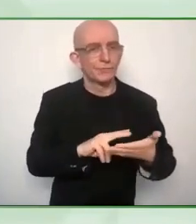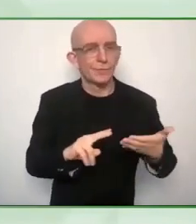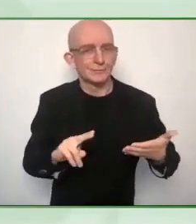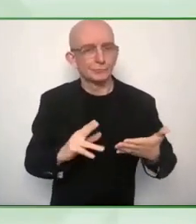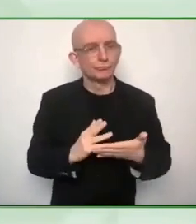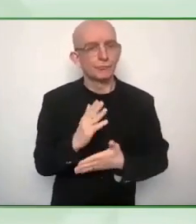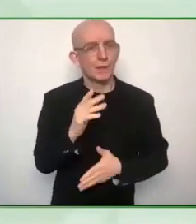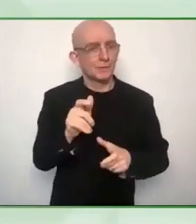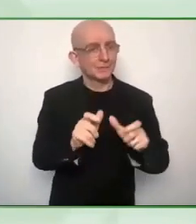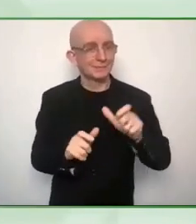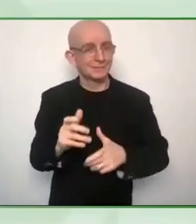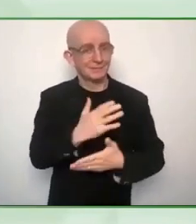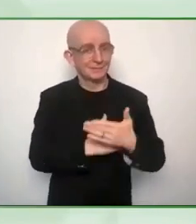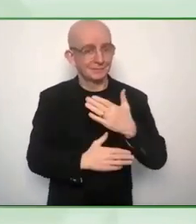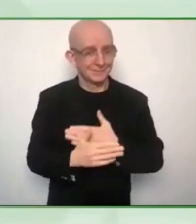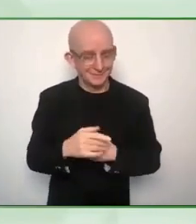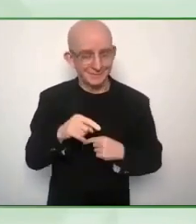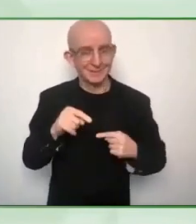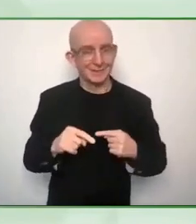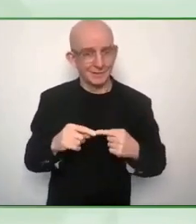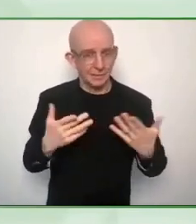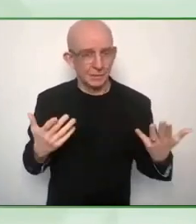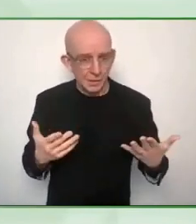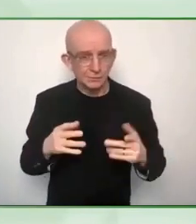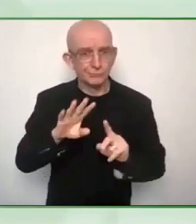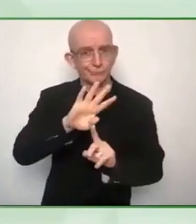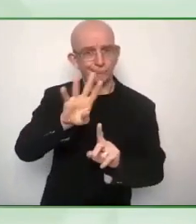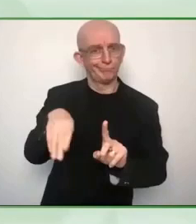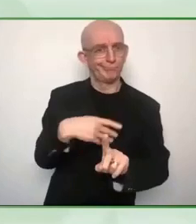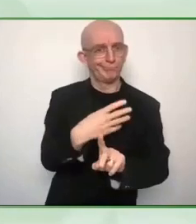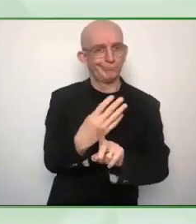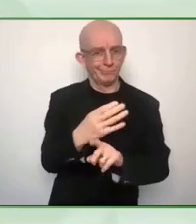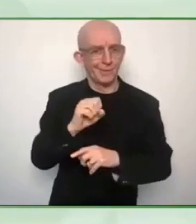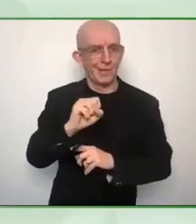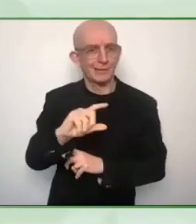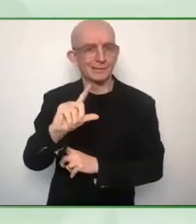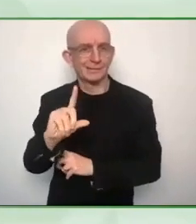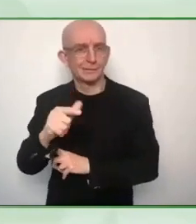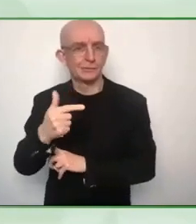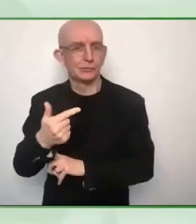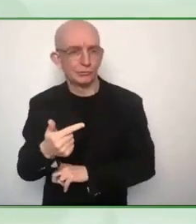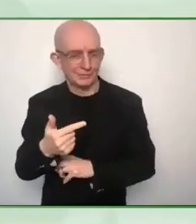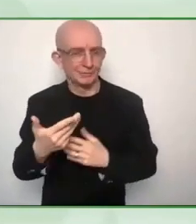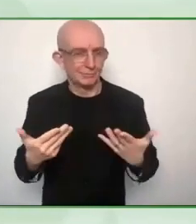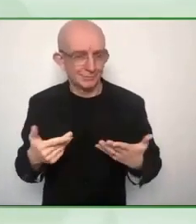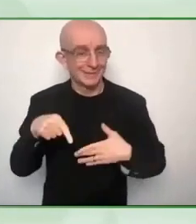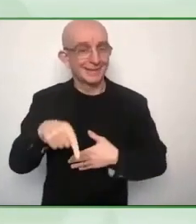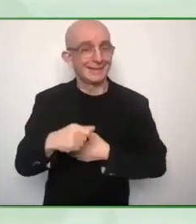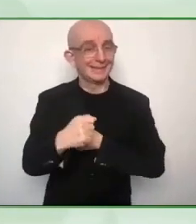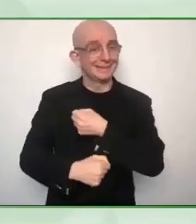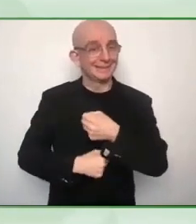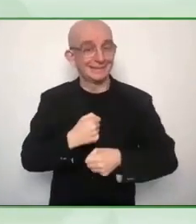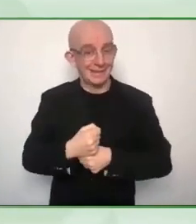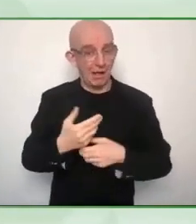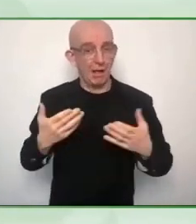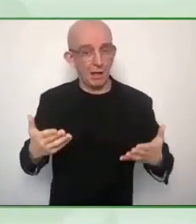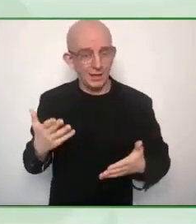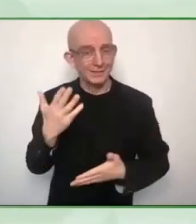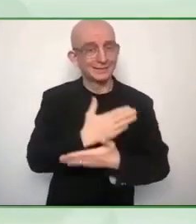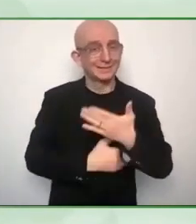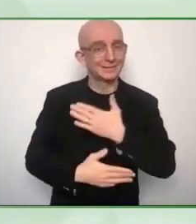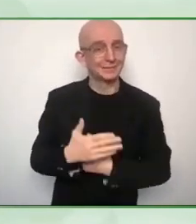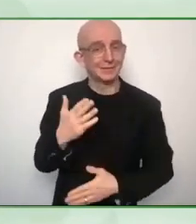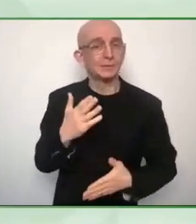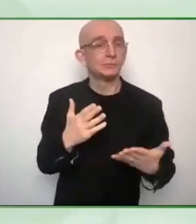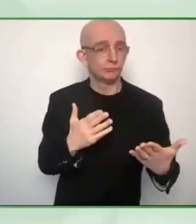areas for commitments. I'm not going to go through all of them, but we do want to highlight